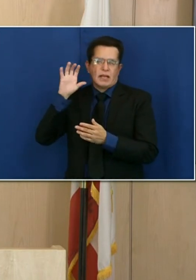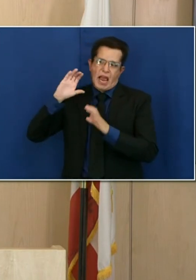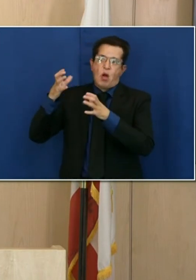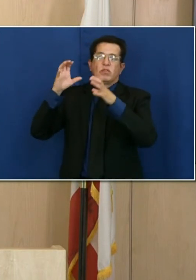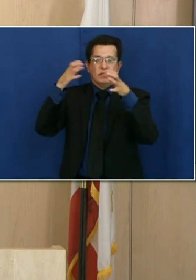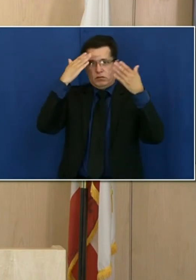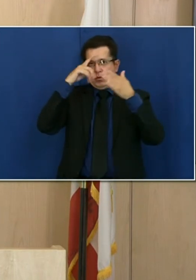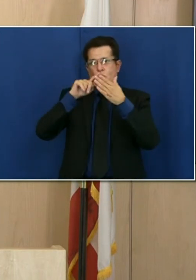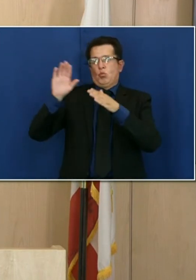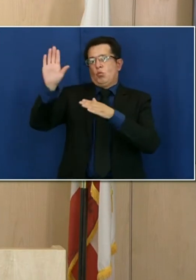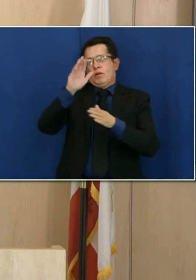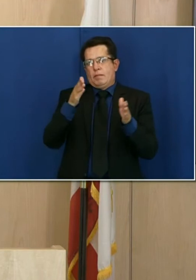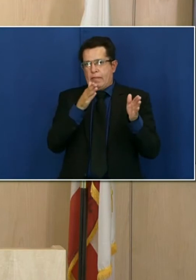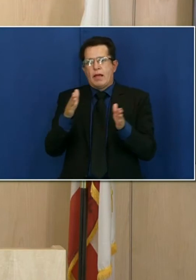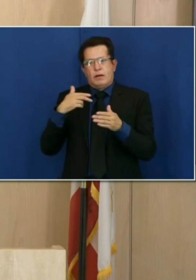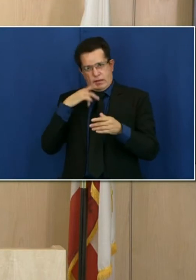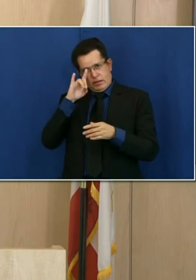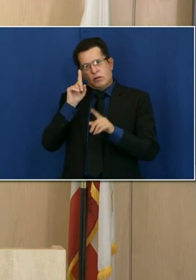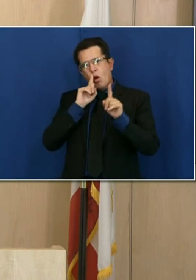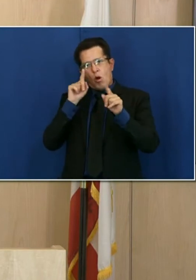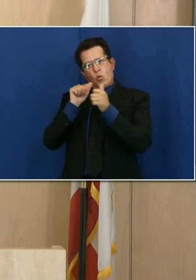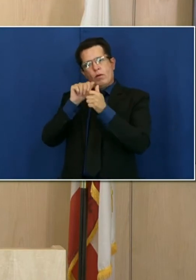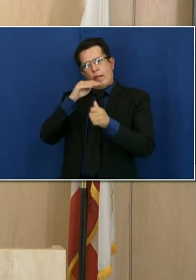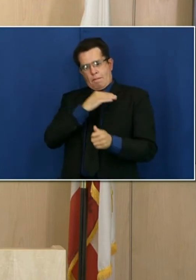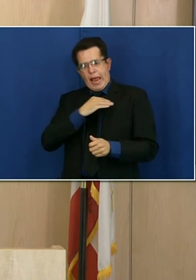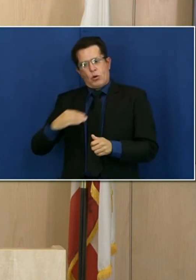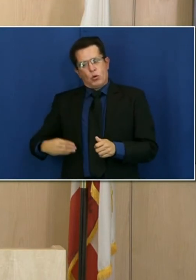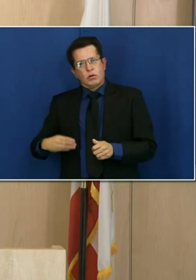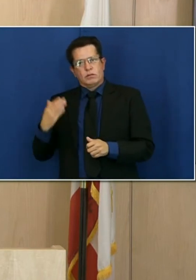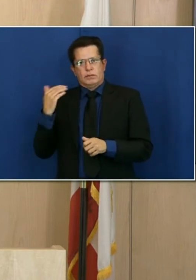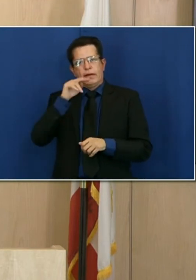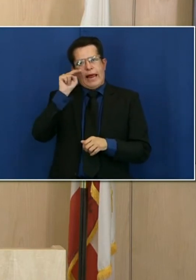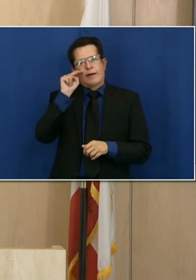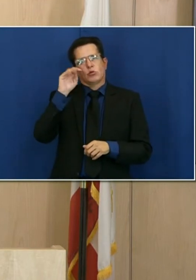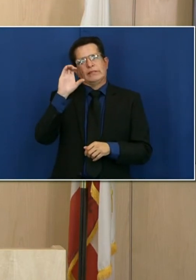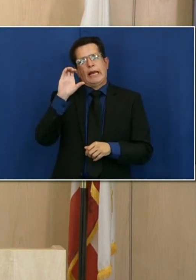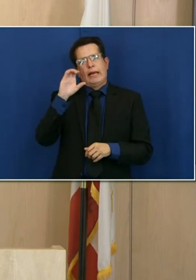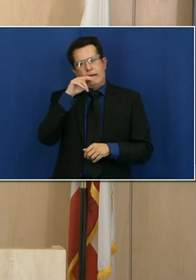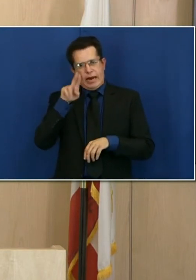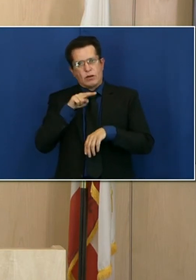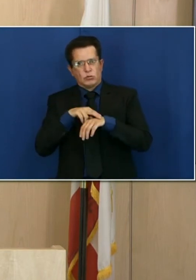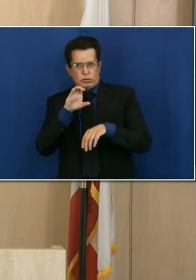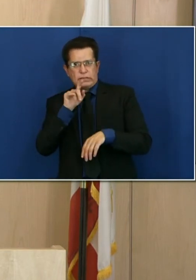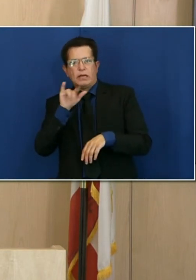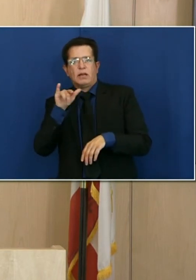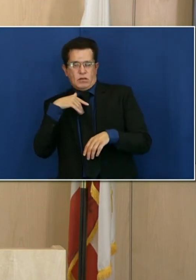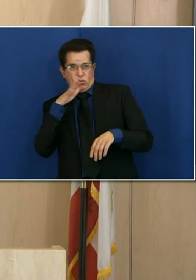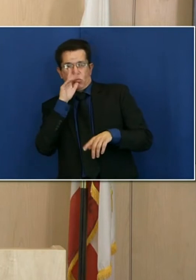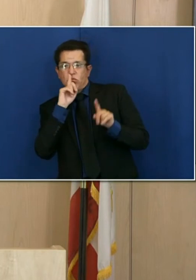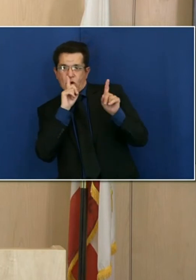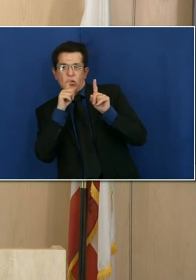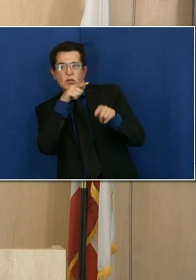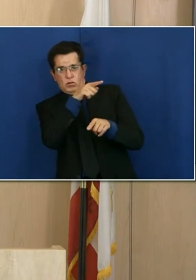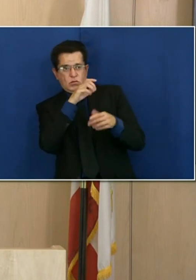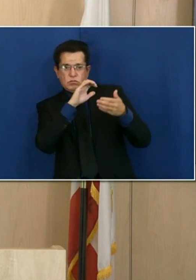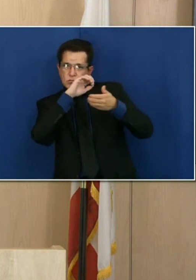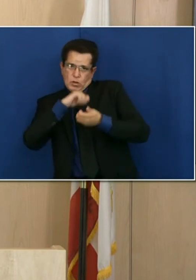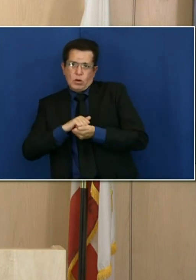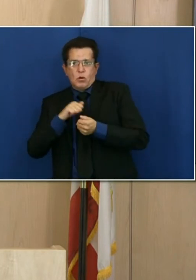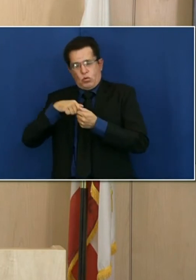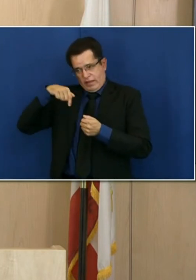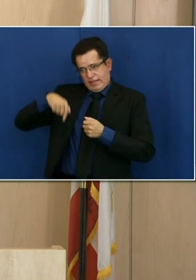talking with the mayor of, or texting back and forth with the mayor of National City. They certainly are going to be working in hand with the county of San